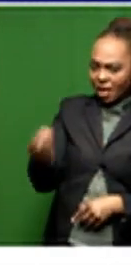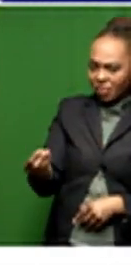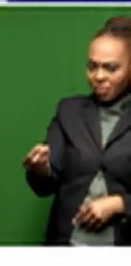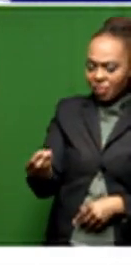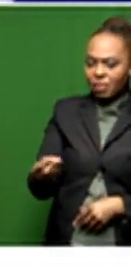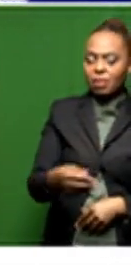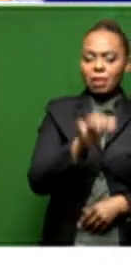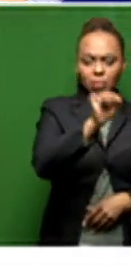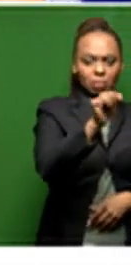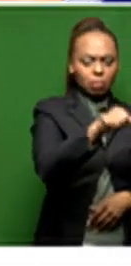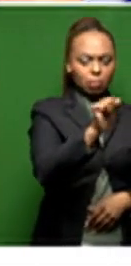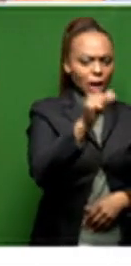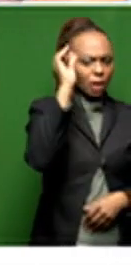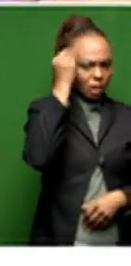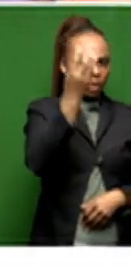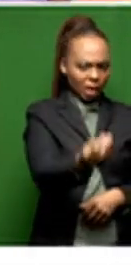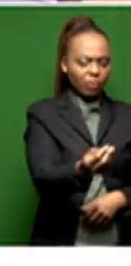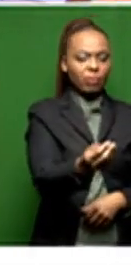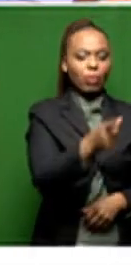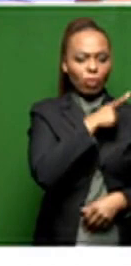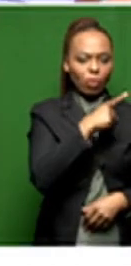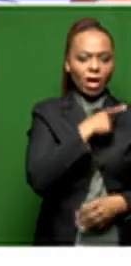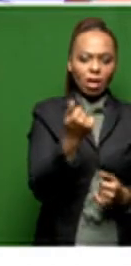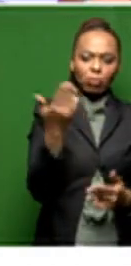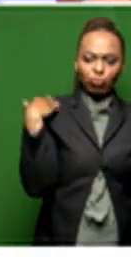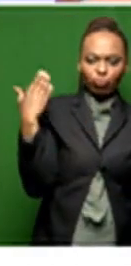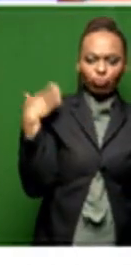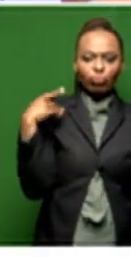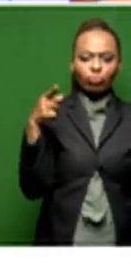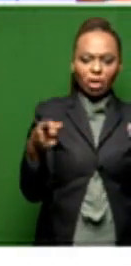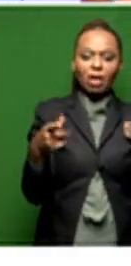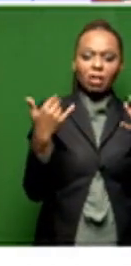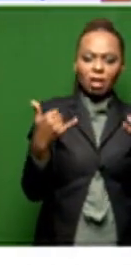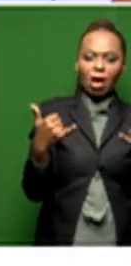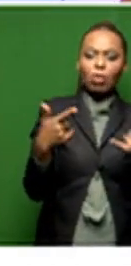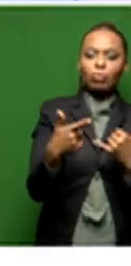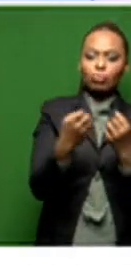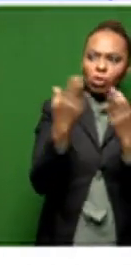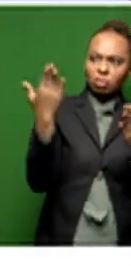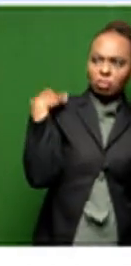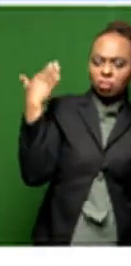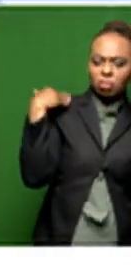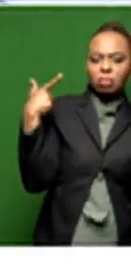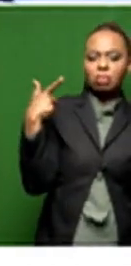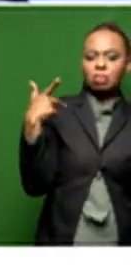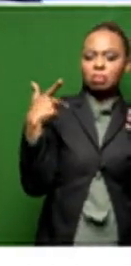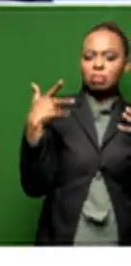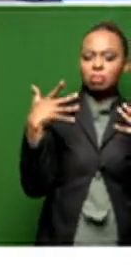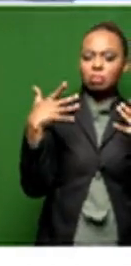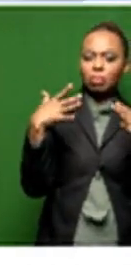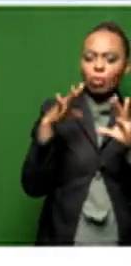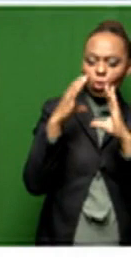Definitely. We actually are receiving inquiries globally on FastLane because, especially I think because